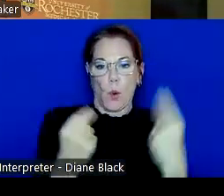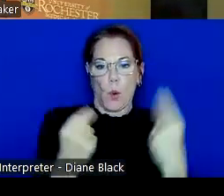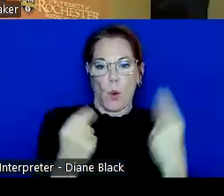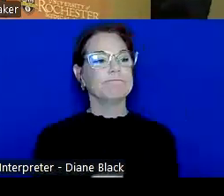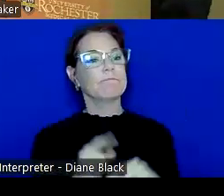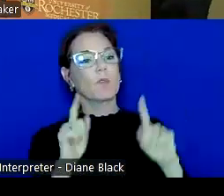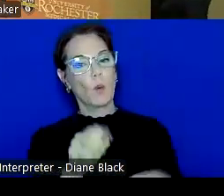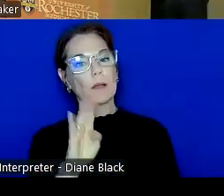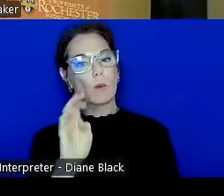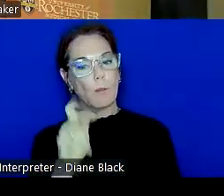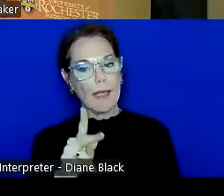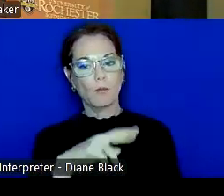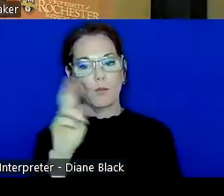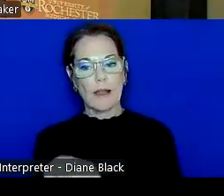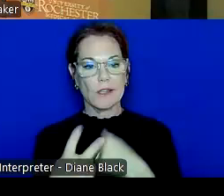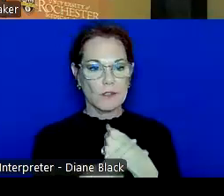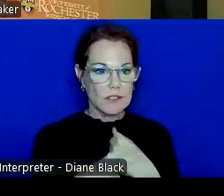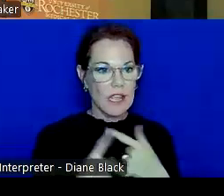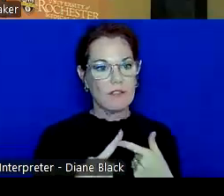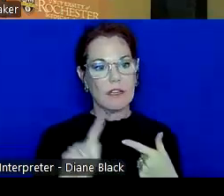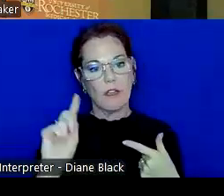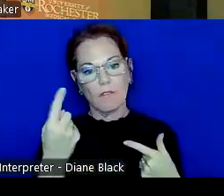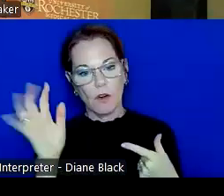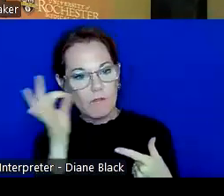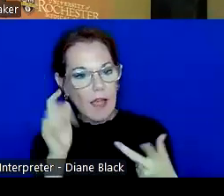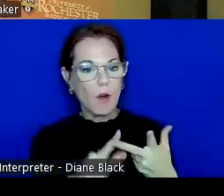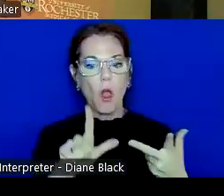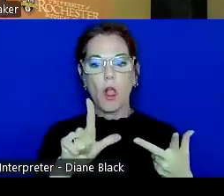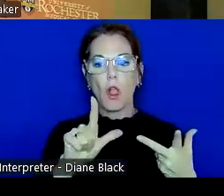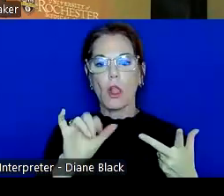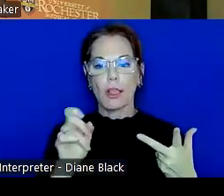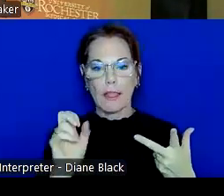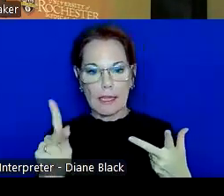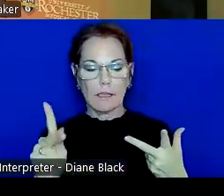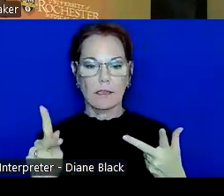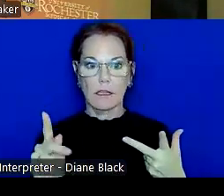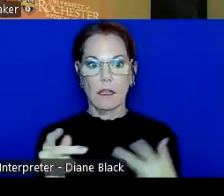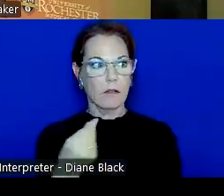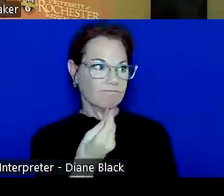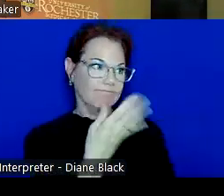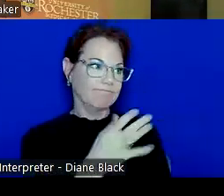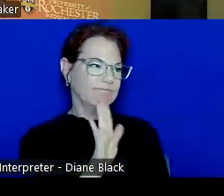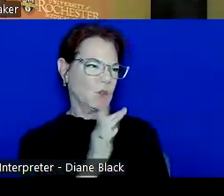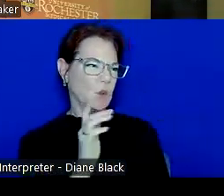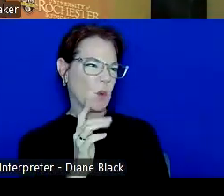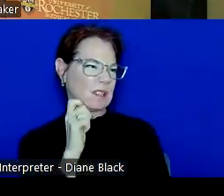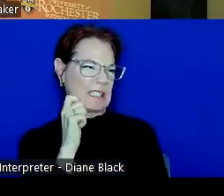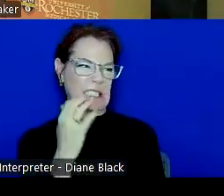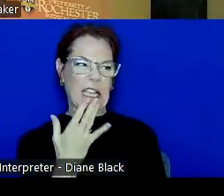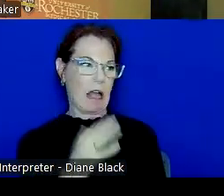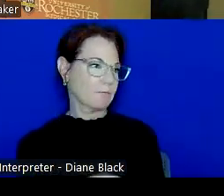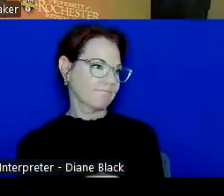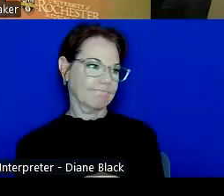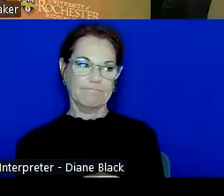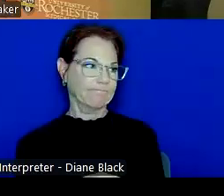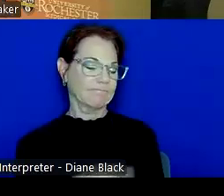Rochester Savings, First Federal, Lincoln Alliance, and being told, we have a problem with the color of your skin, we are not allowed to give you a mortgage for